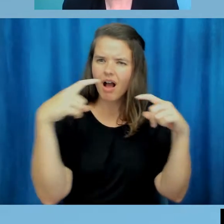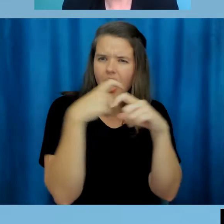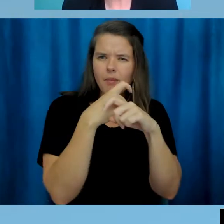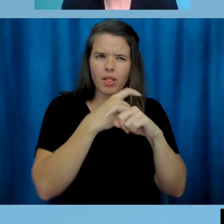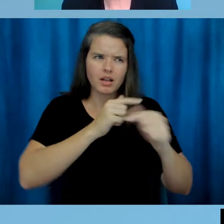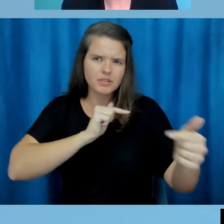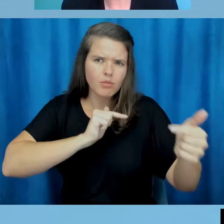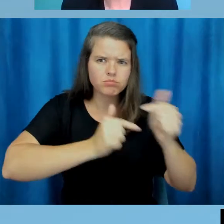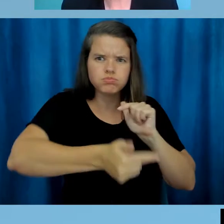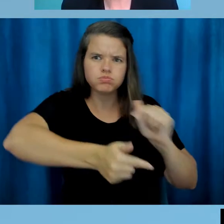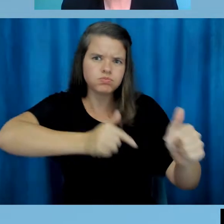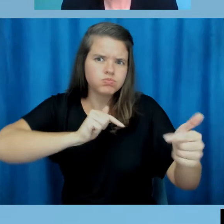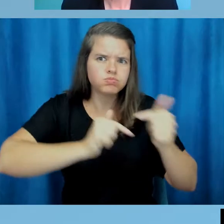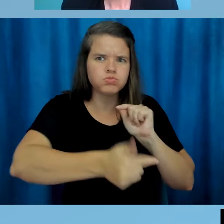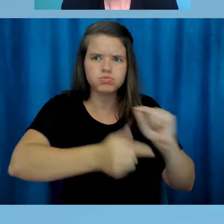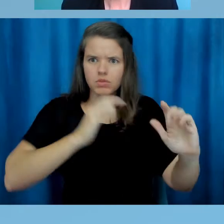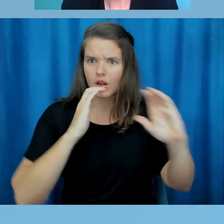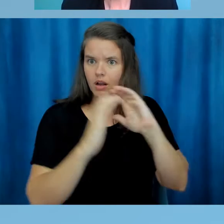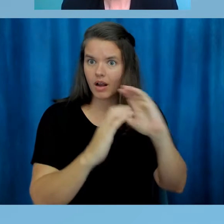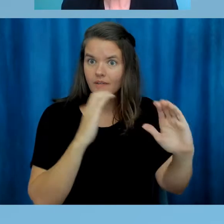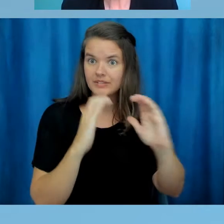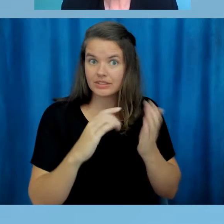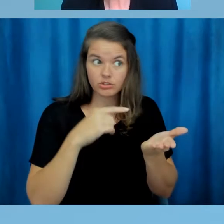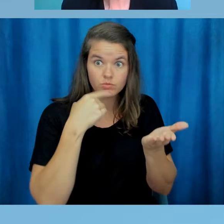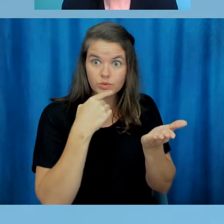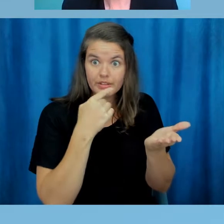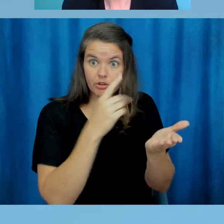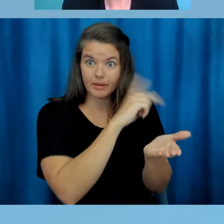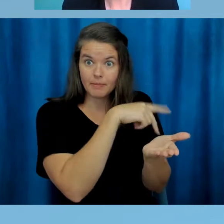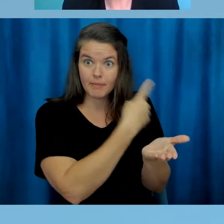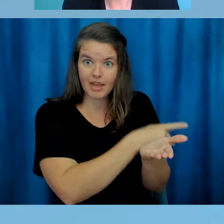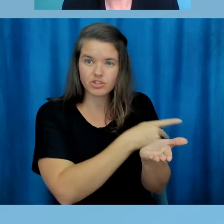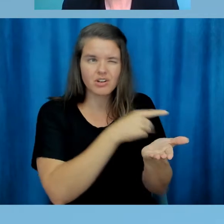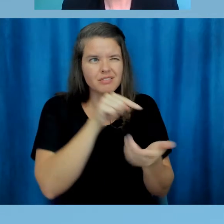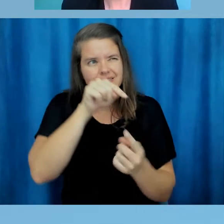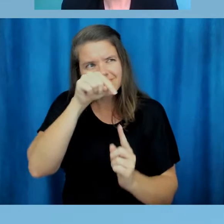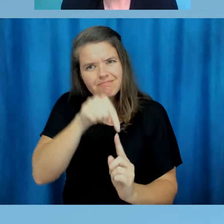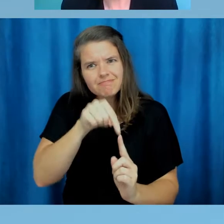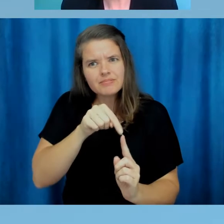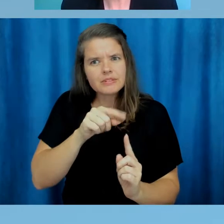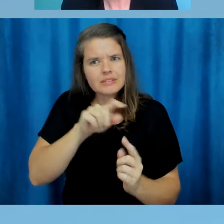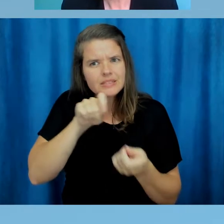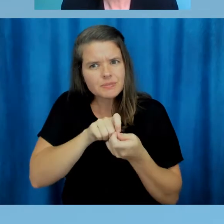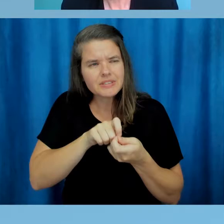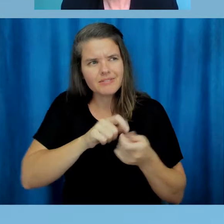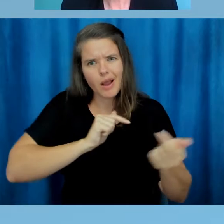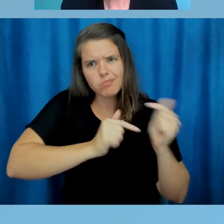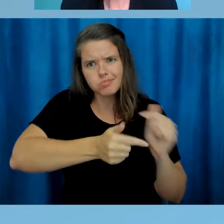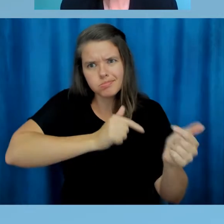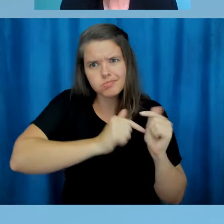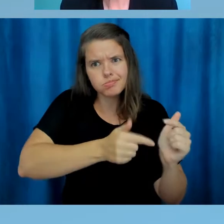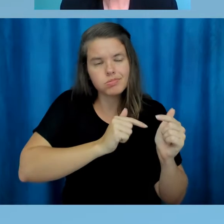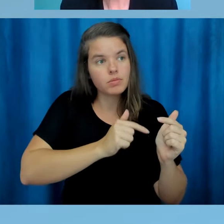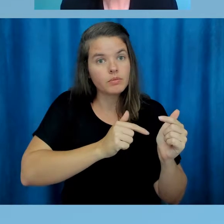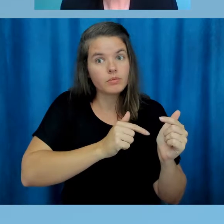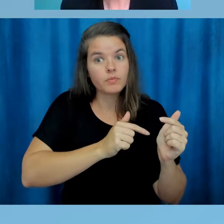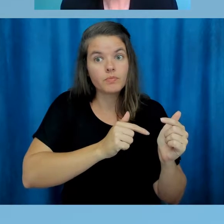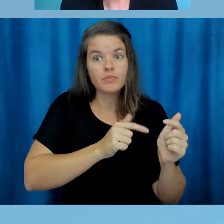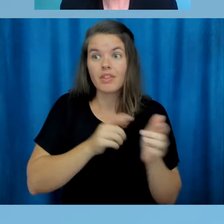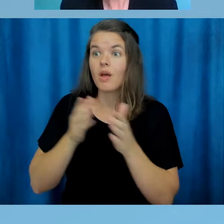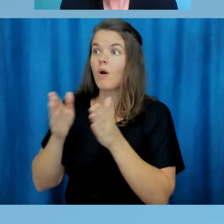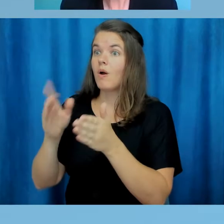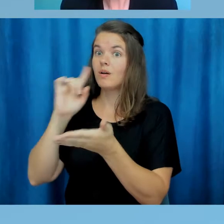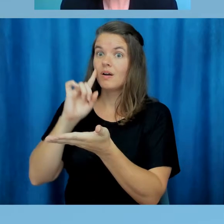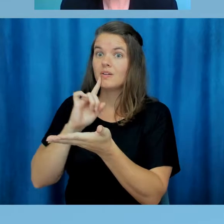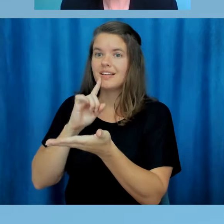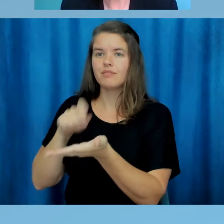and forth flowing conversation with a hearing patient about a particular matter, attempting to